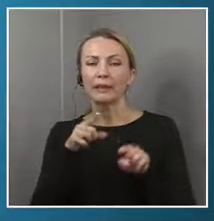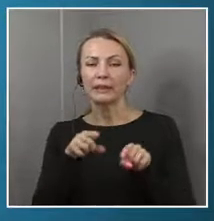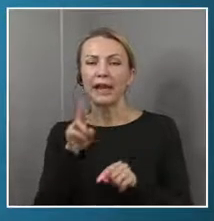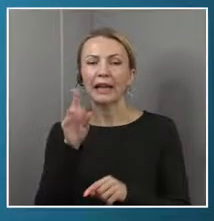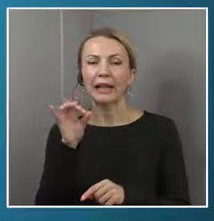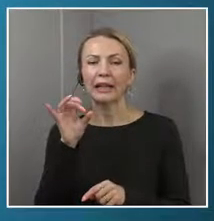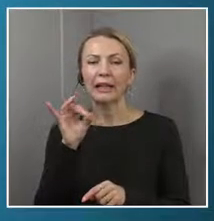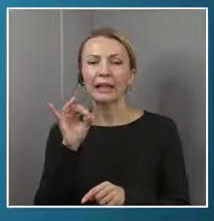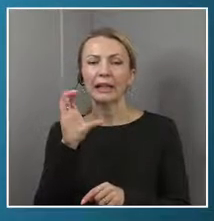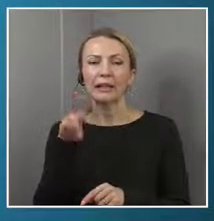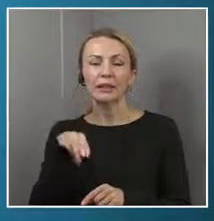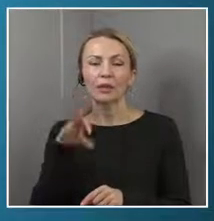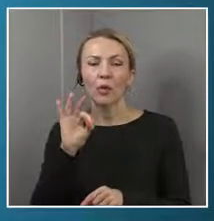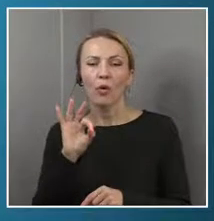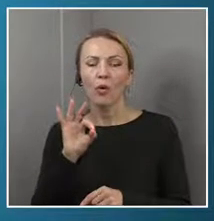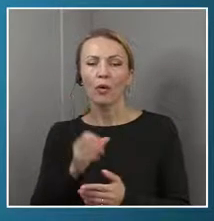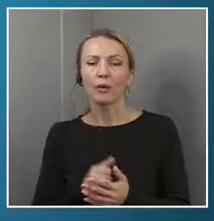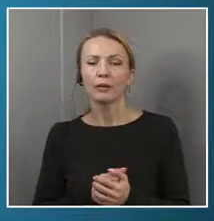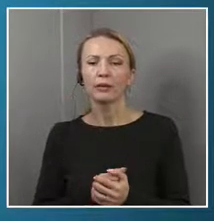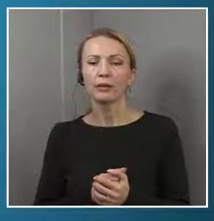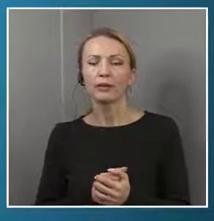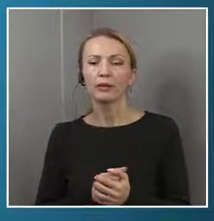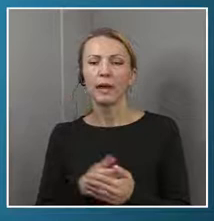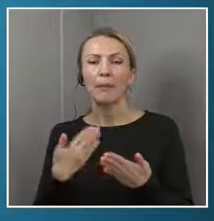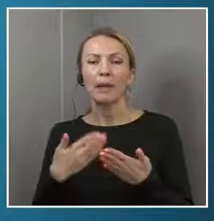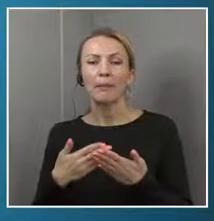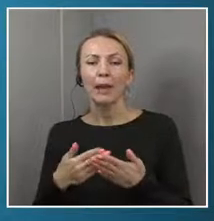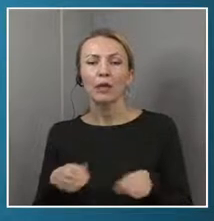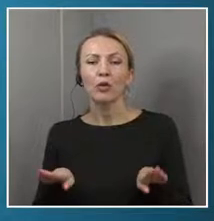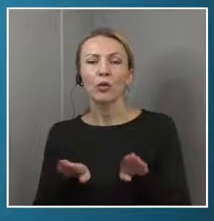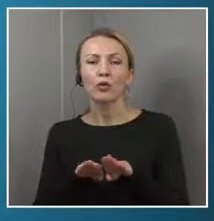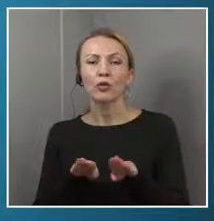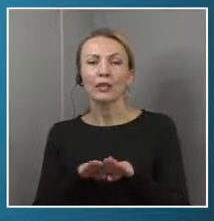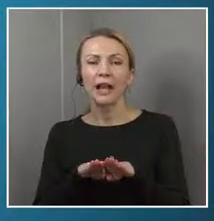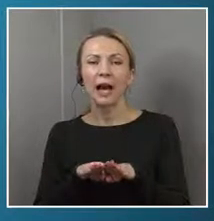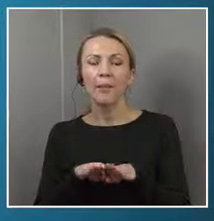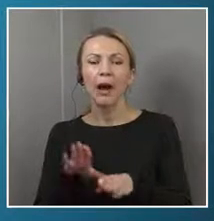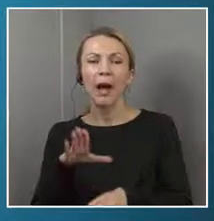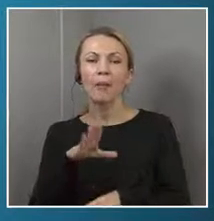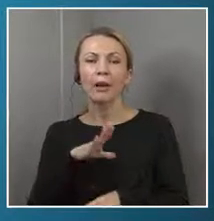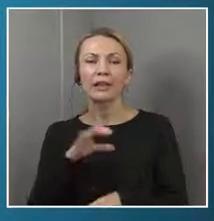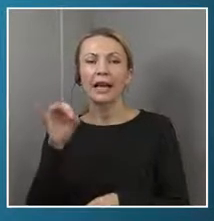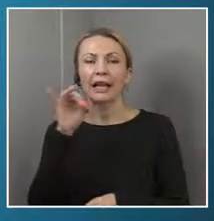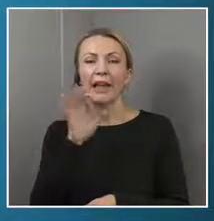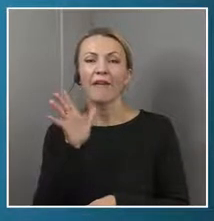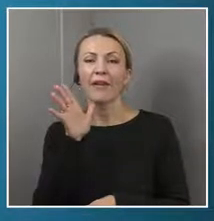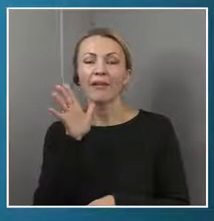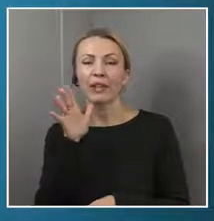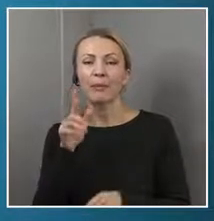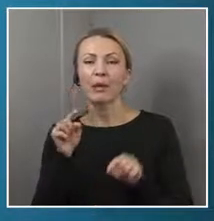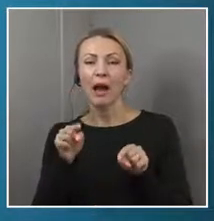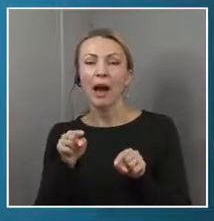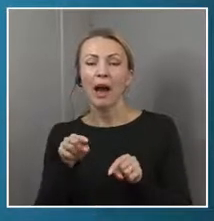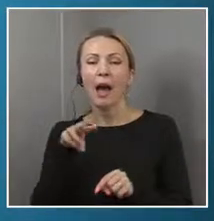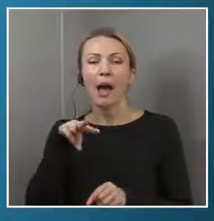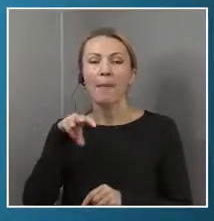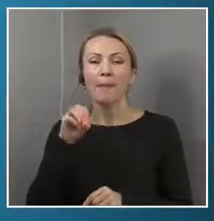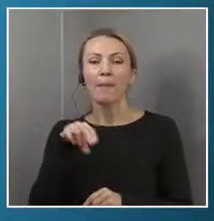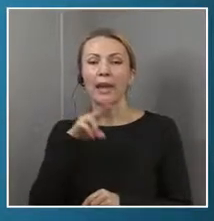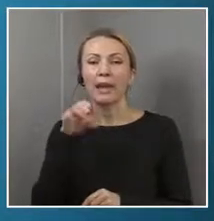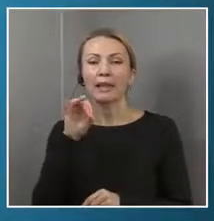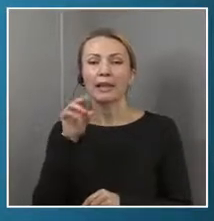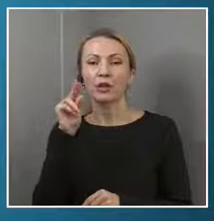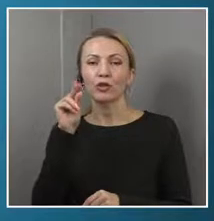regularly produced sculpture made of ice or sugar, ephemeral and intended for his audience to enjoy just in that